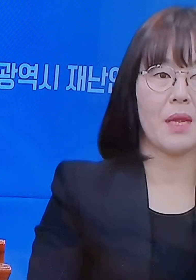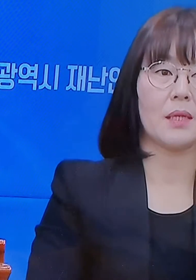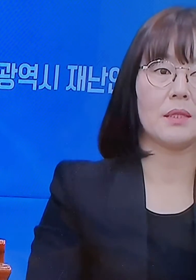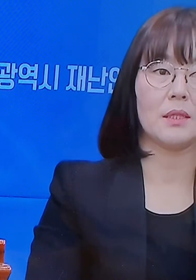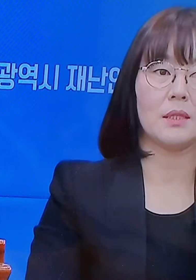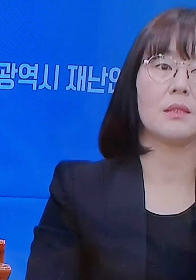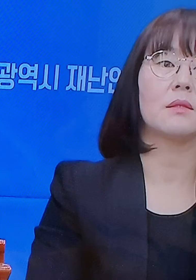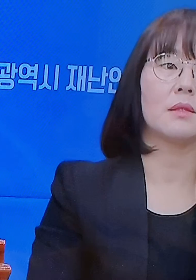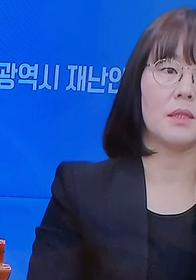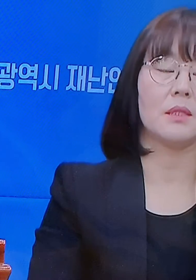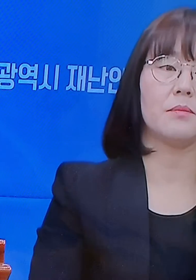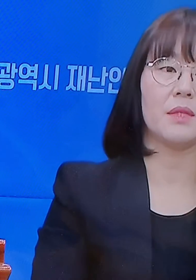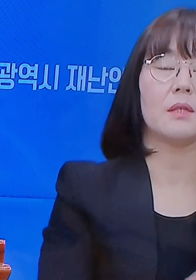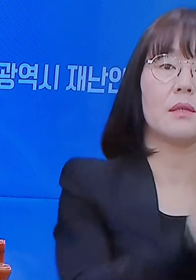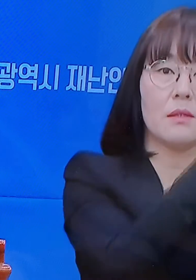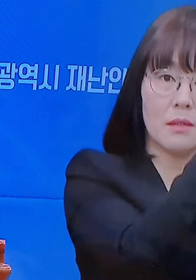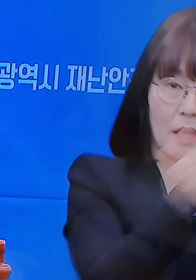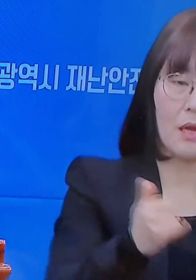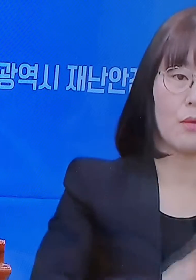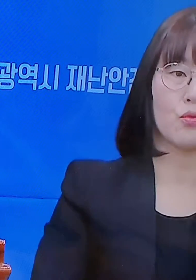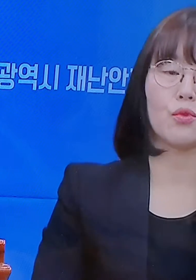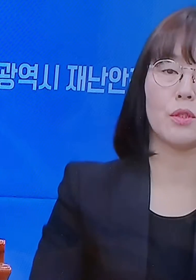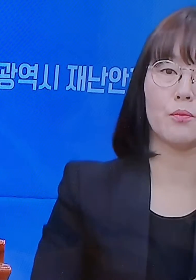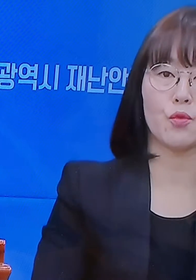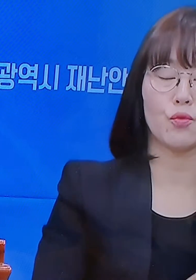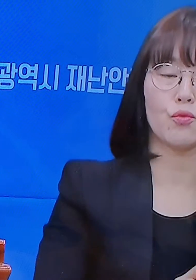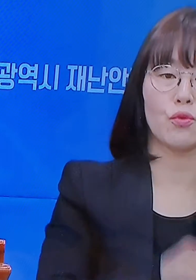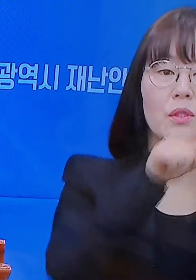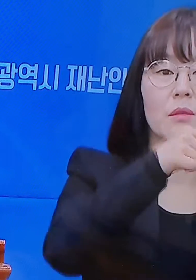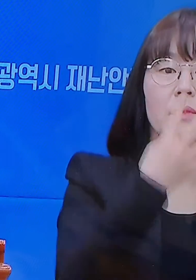get feared of the coronaviruses.